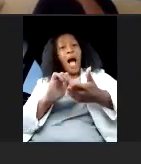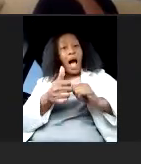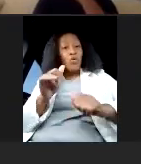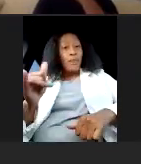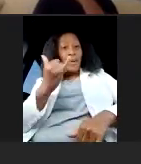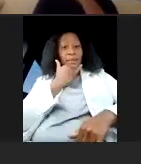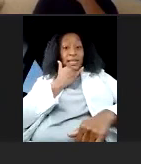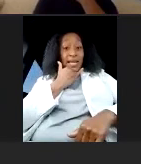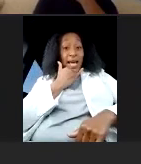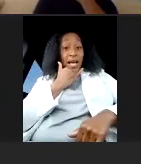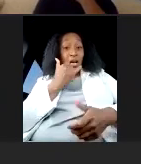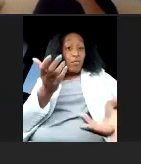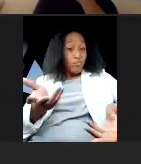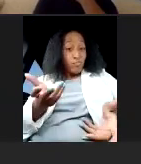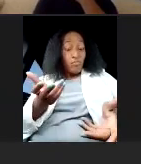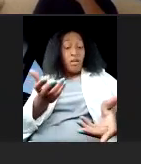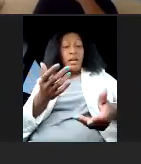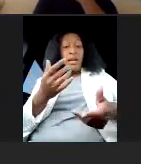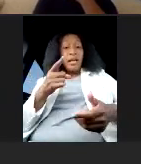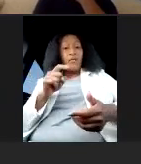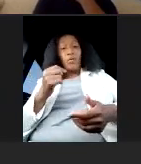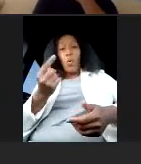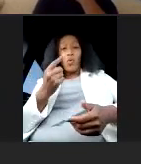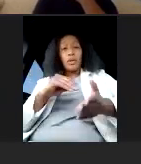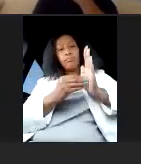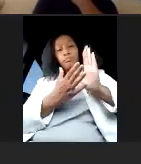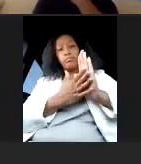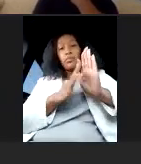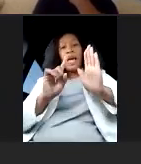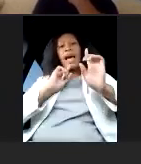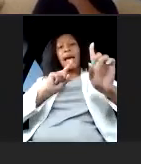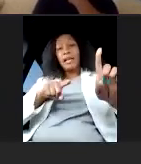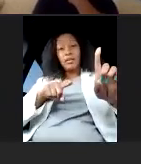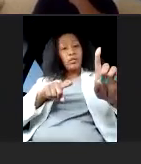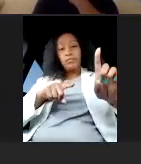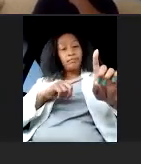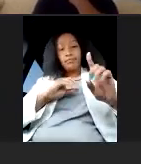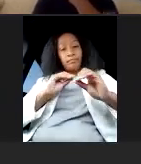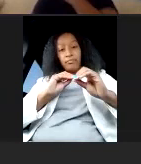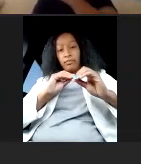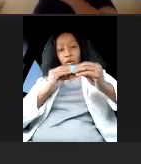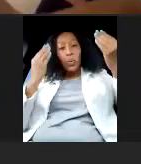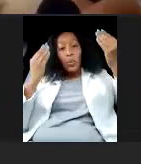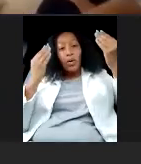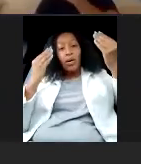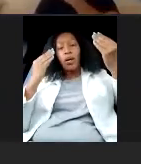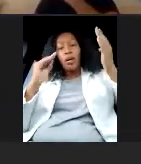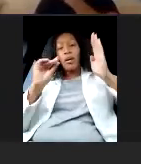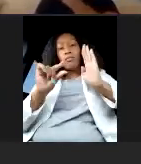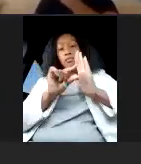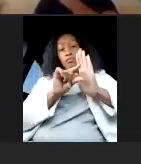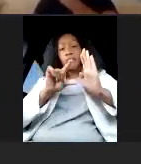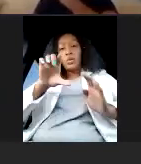if you just write out an answer, I'm not going to give you credit for it. You have to show me your work.